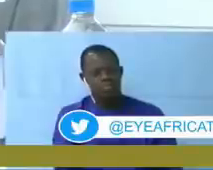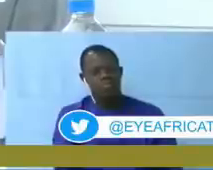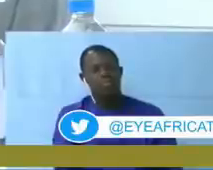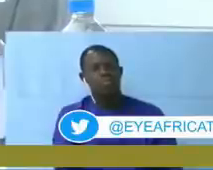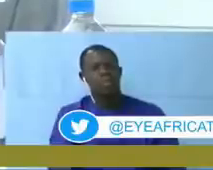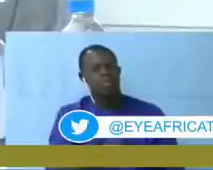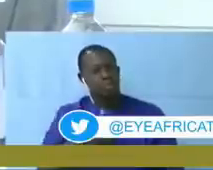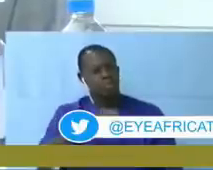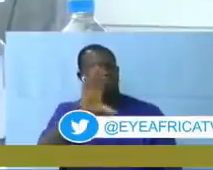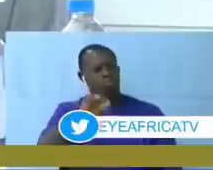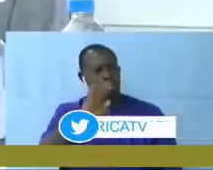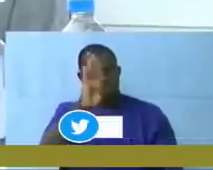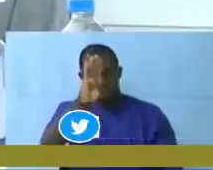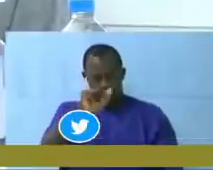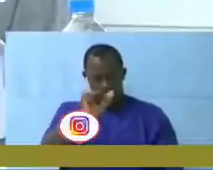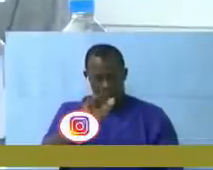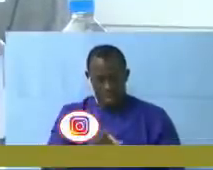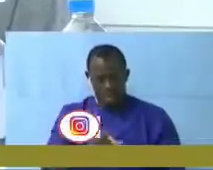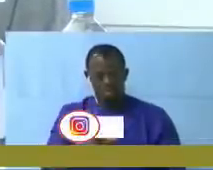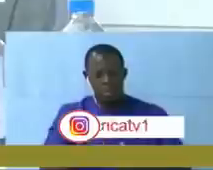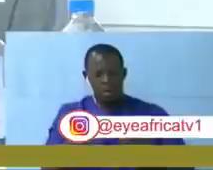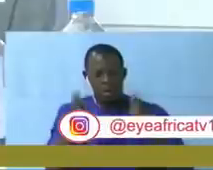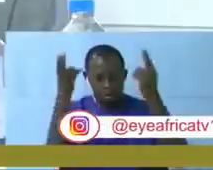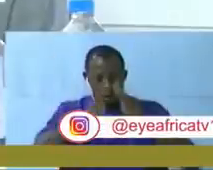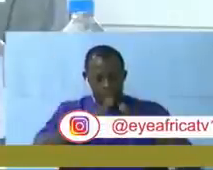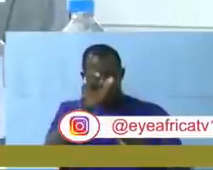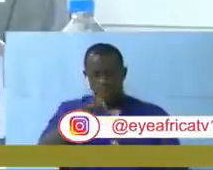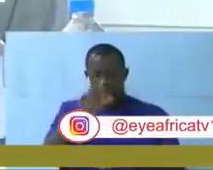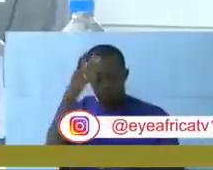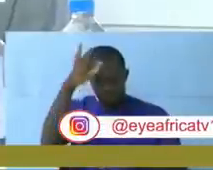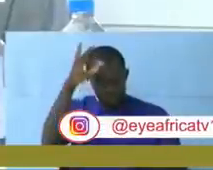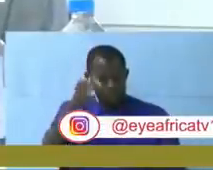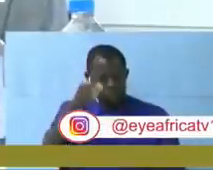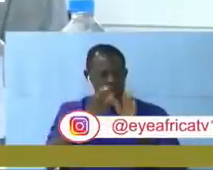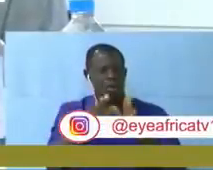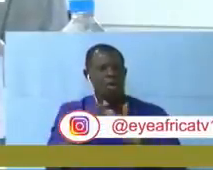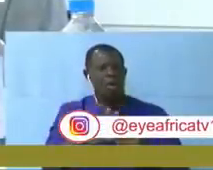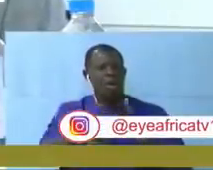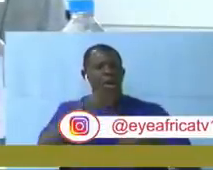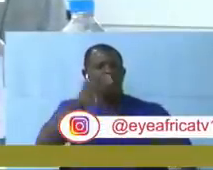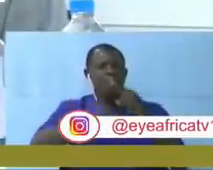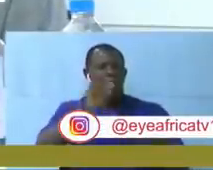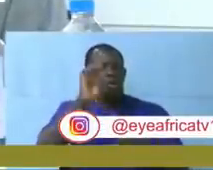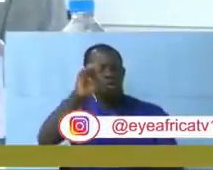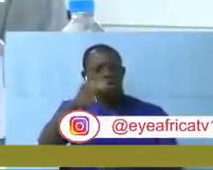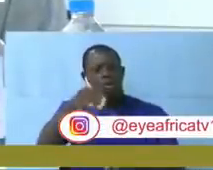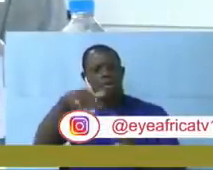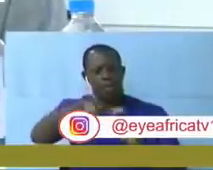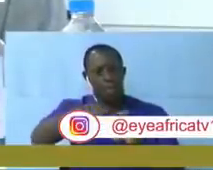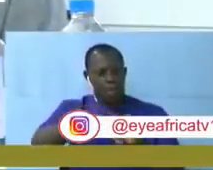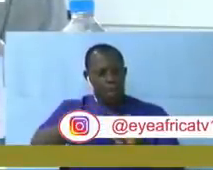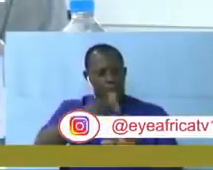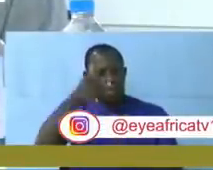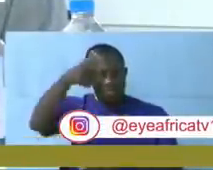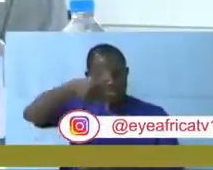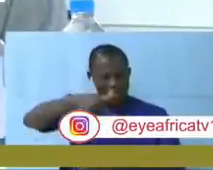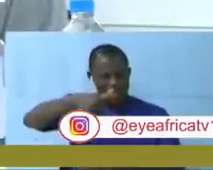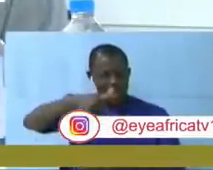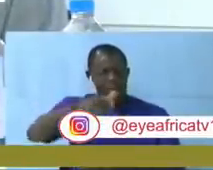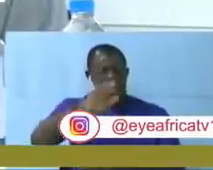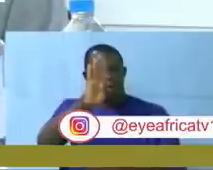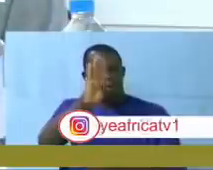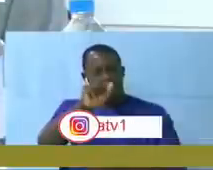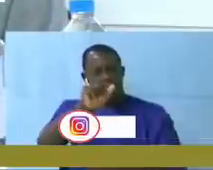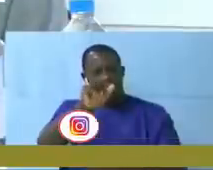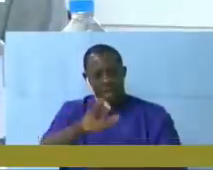I did the bar, and after which I was called to the Nigerian bar in October, and then